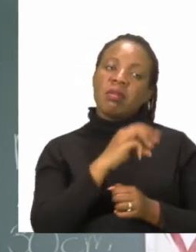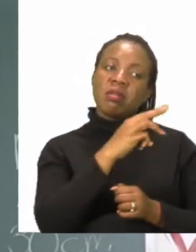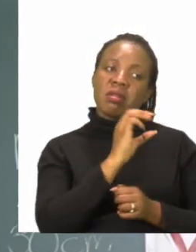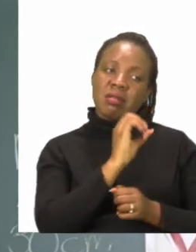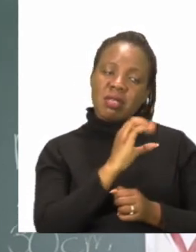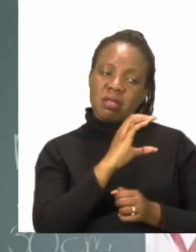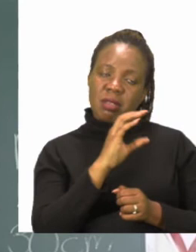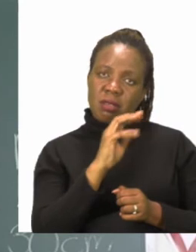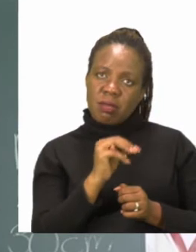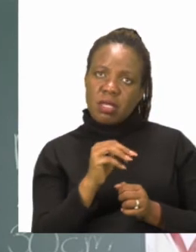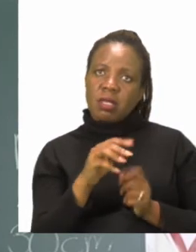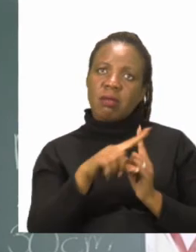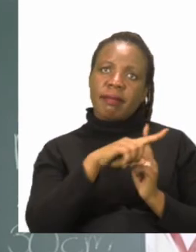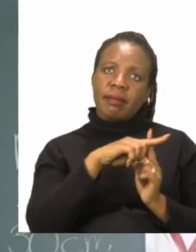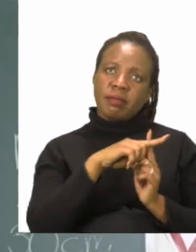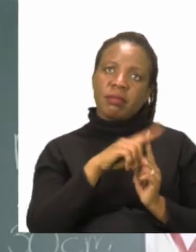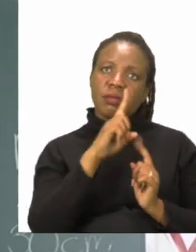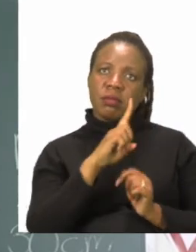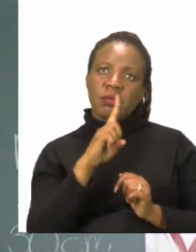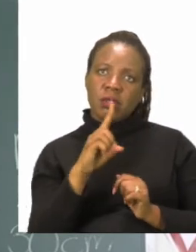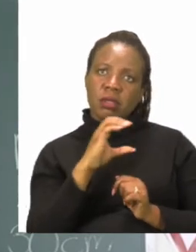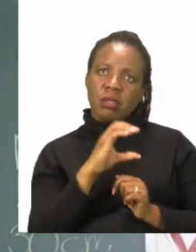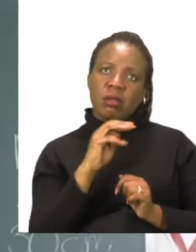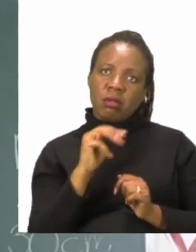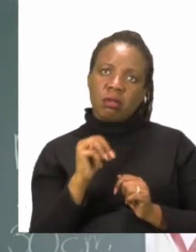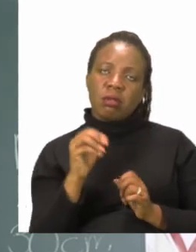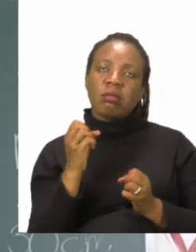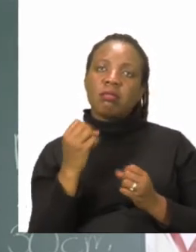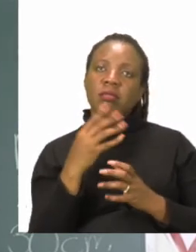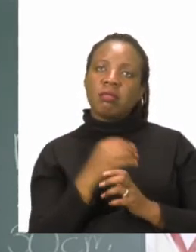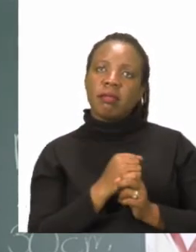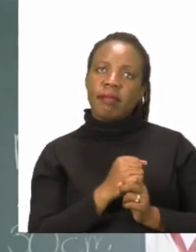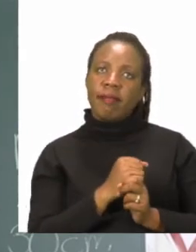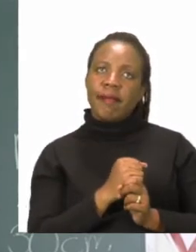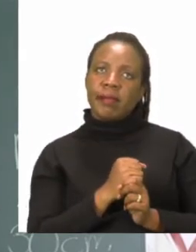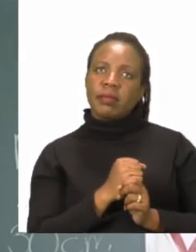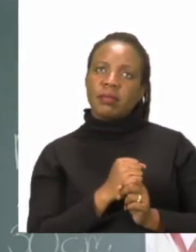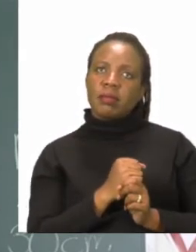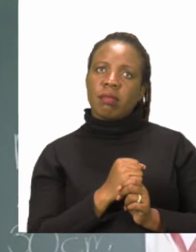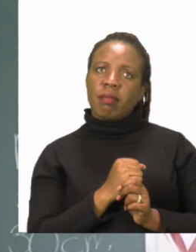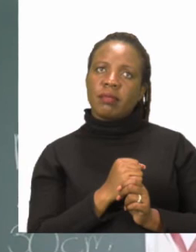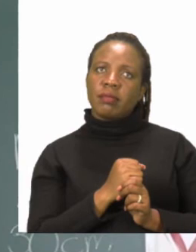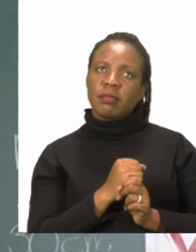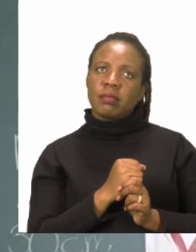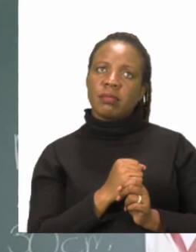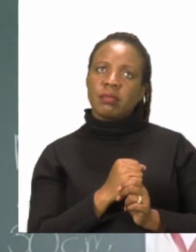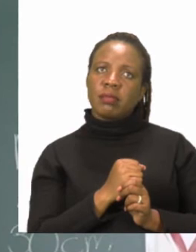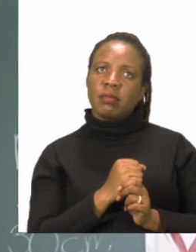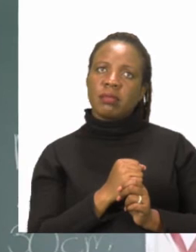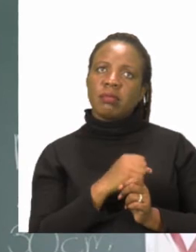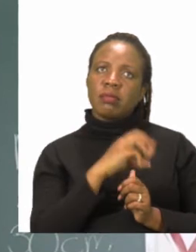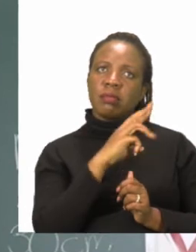all together. So if I take 30 centimeters and I add 11